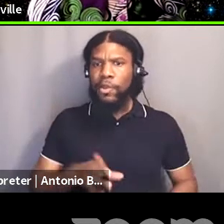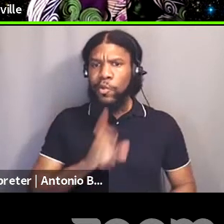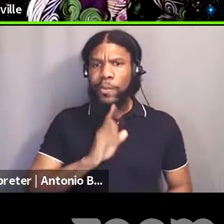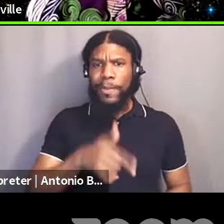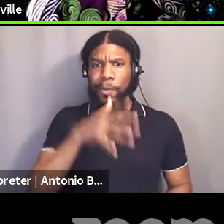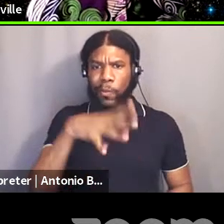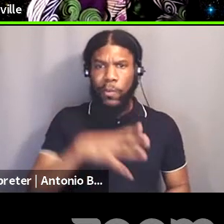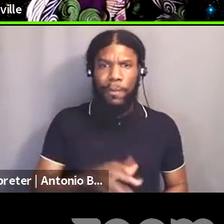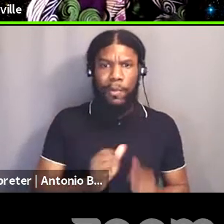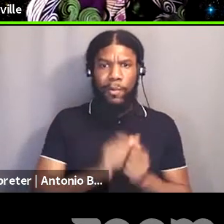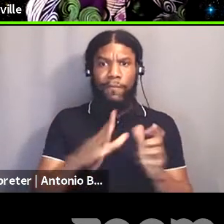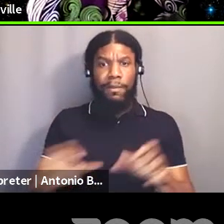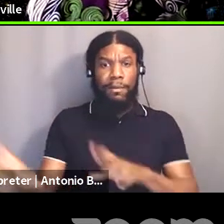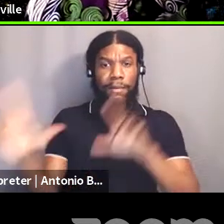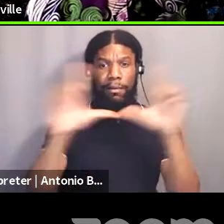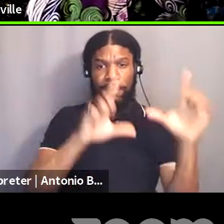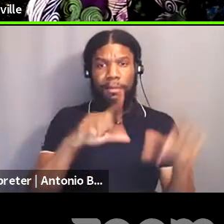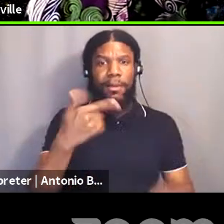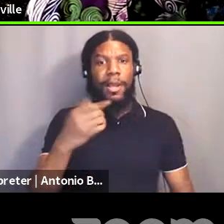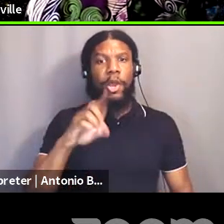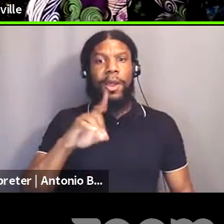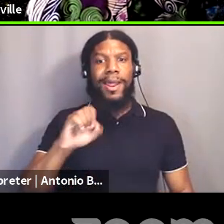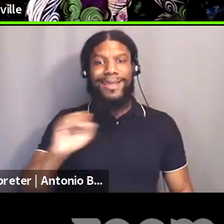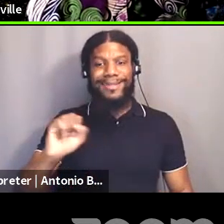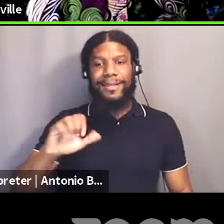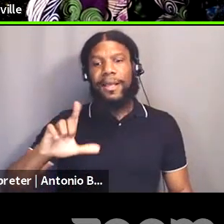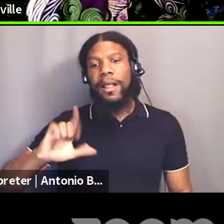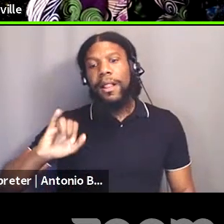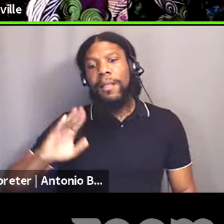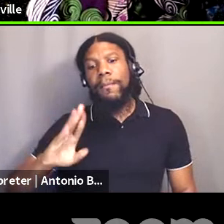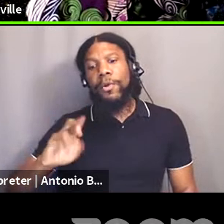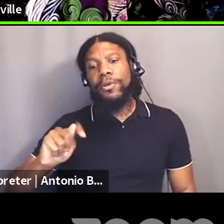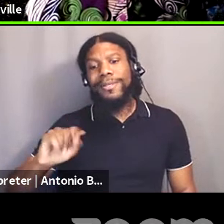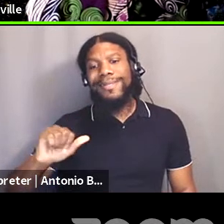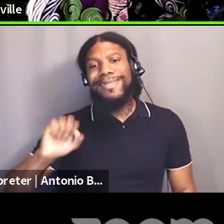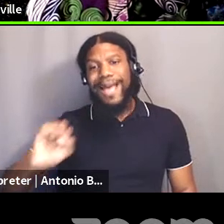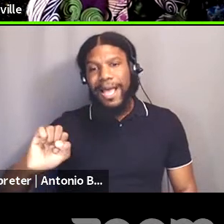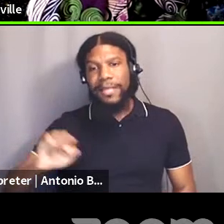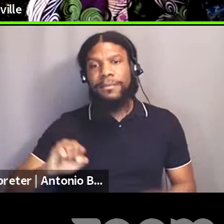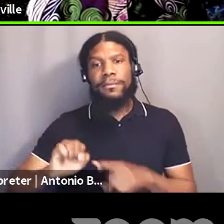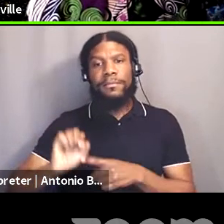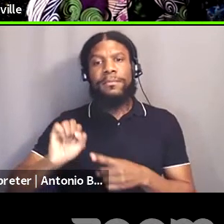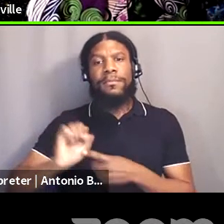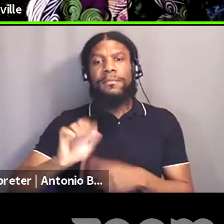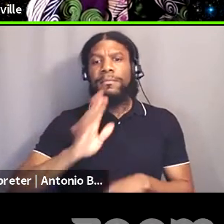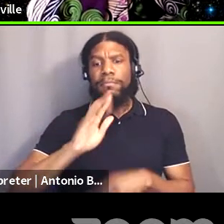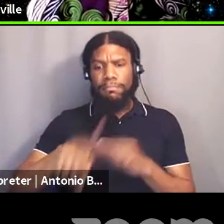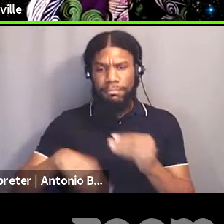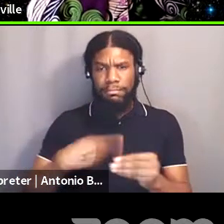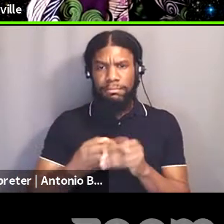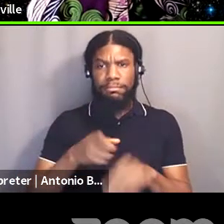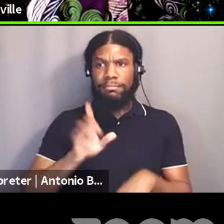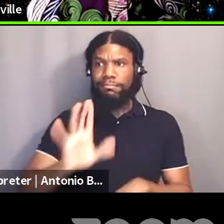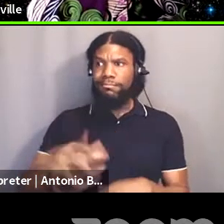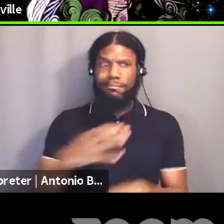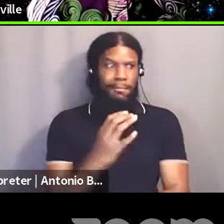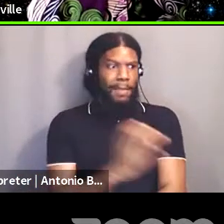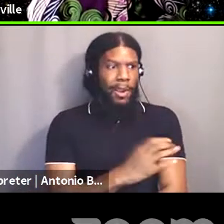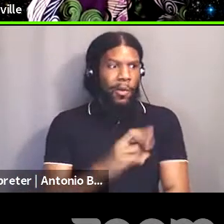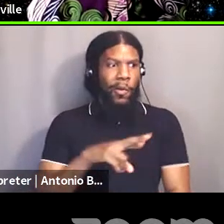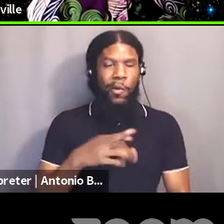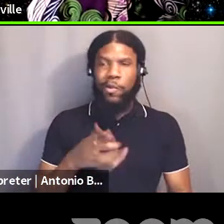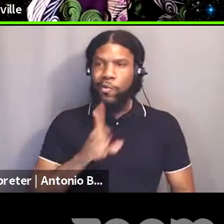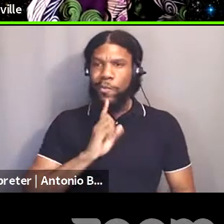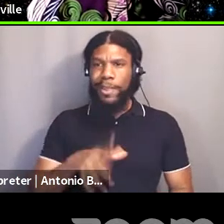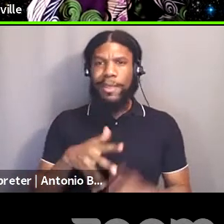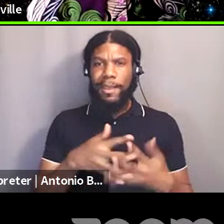goddess Libertas, right? Like thinking about the ways in which power has been, or the mythology of America has been